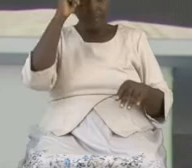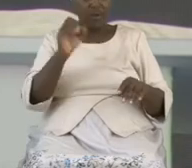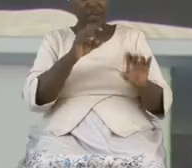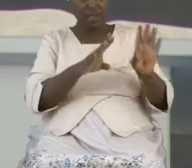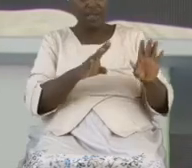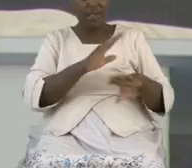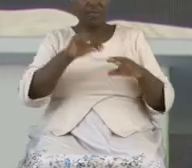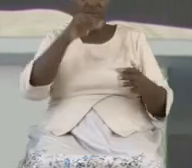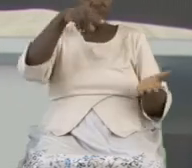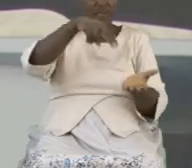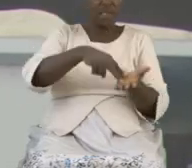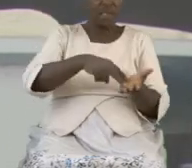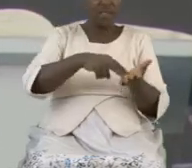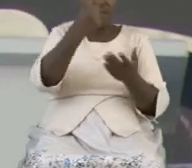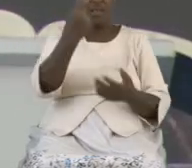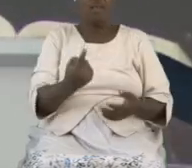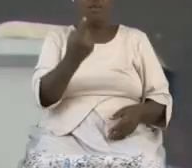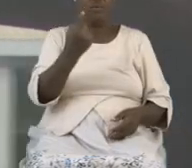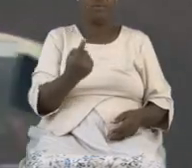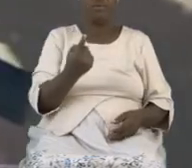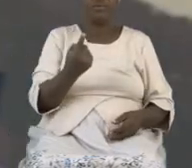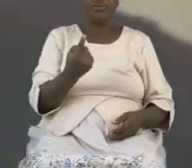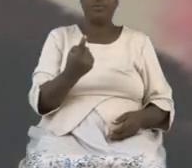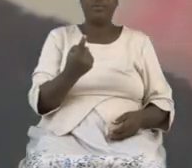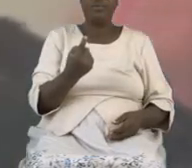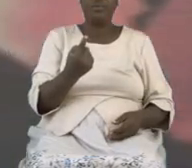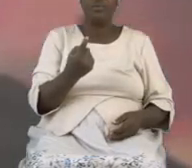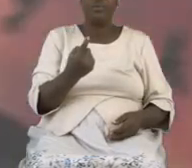stand alone. Hostility,